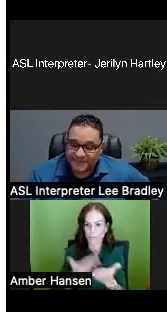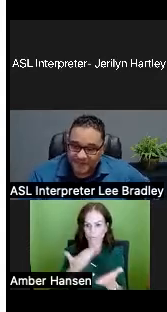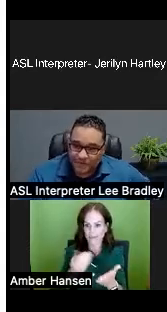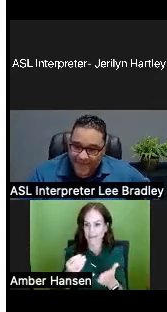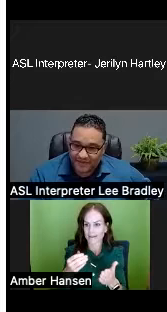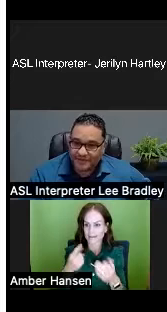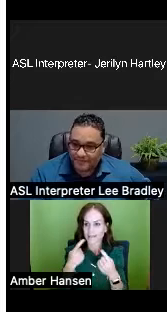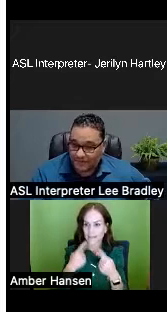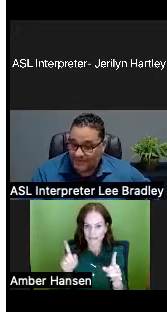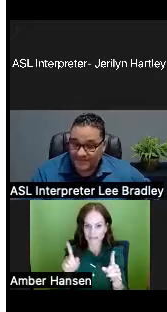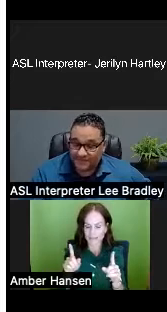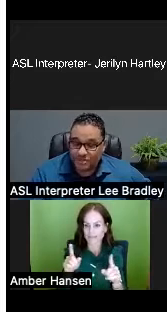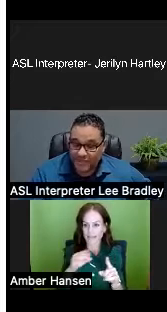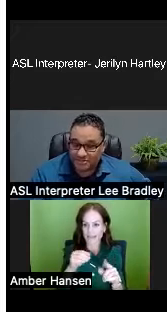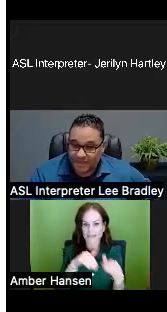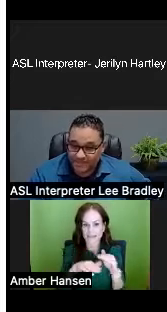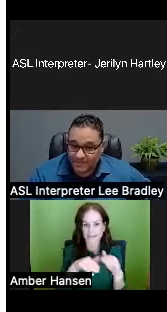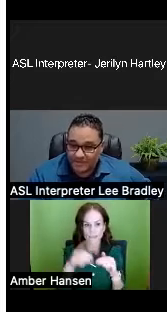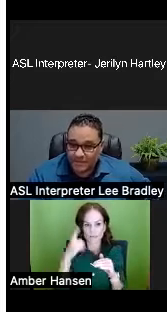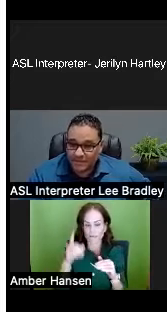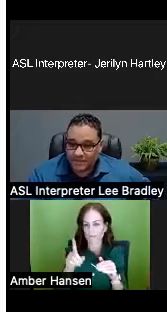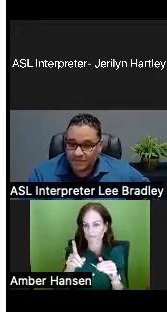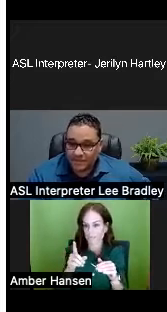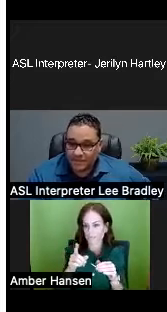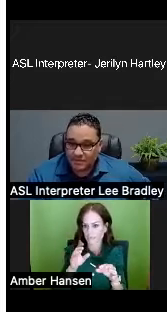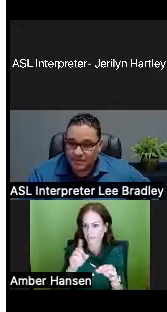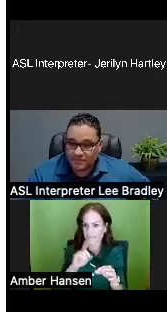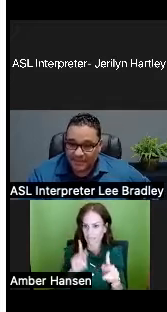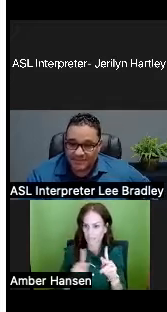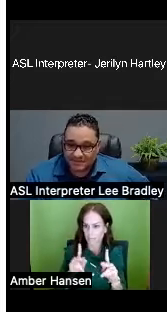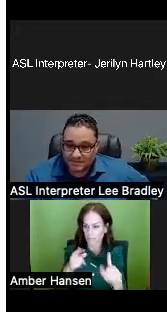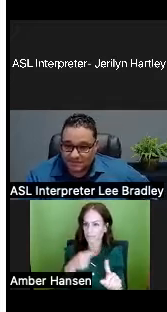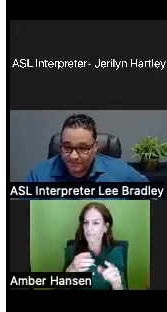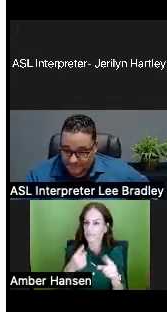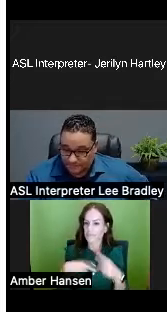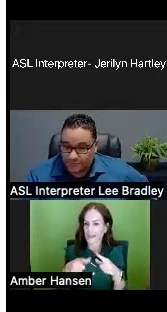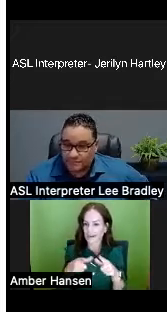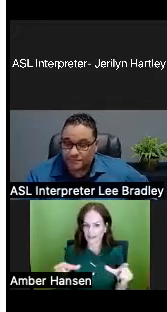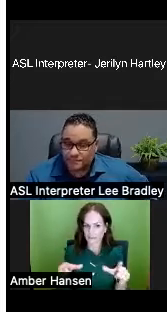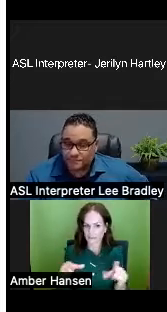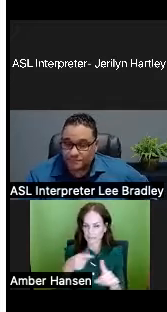But deaf people have an effective communication method that is